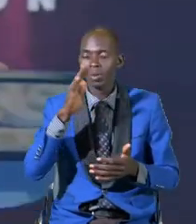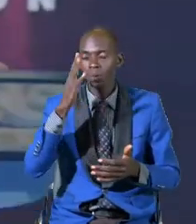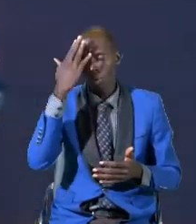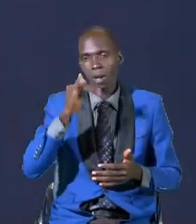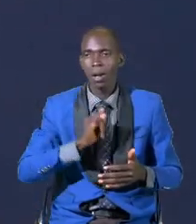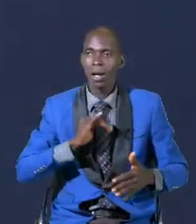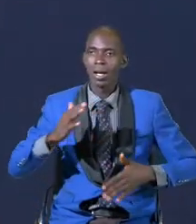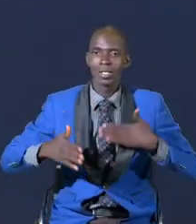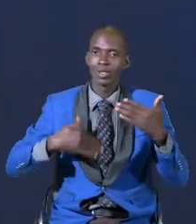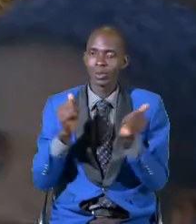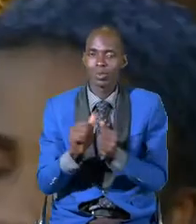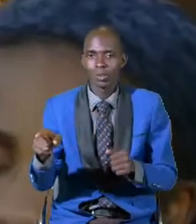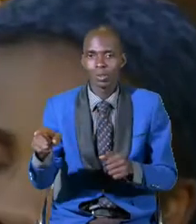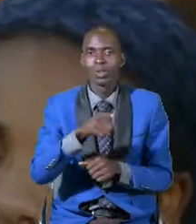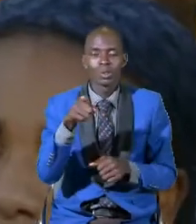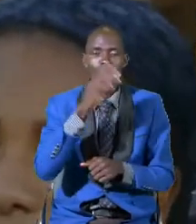you will cope.